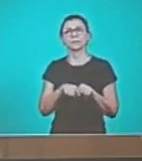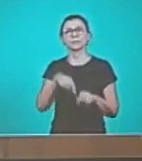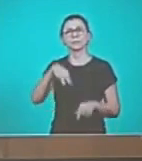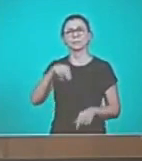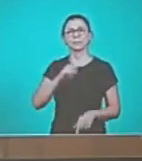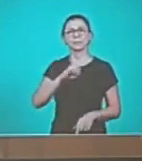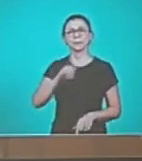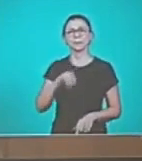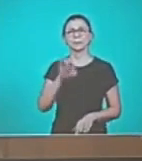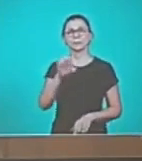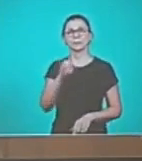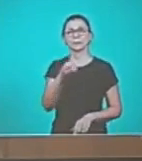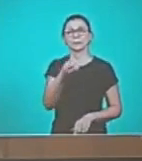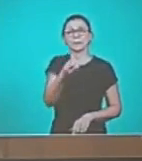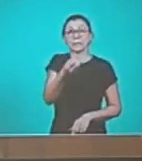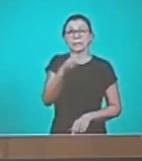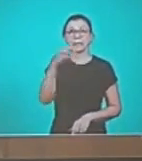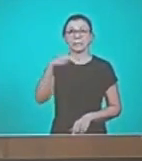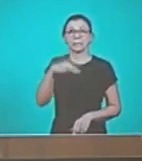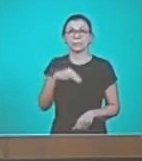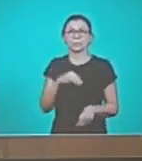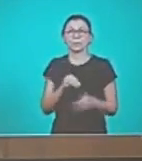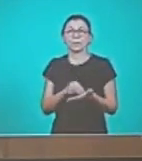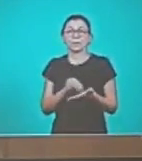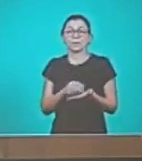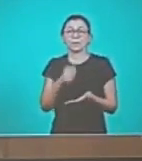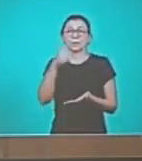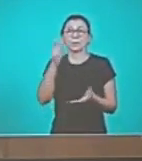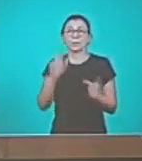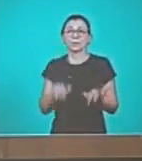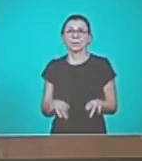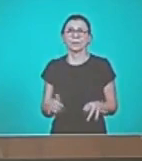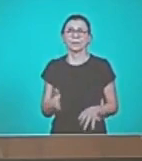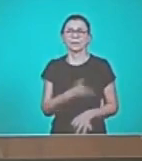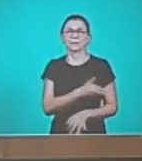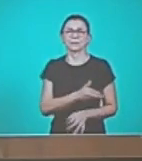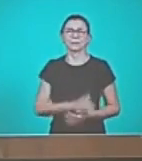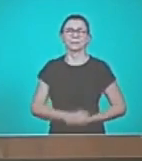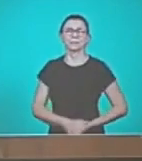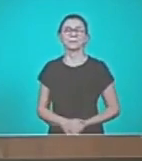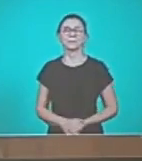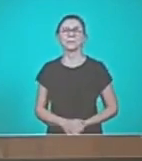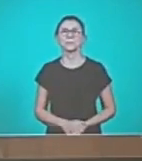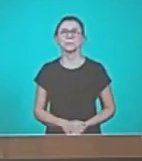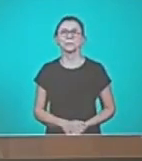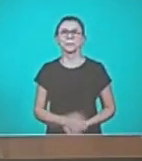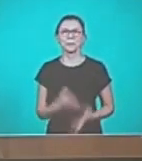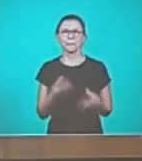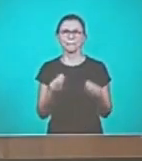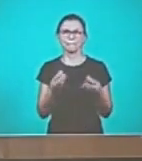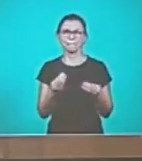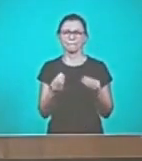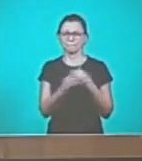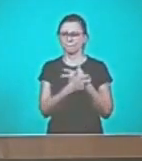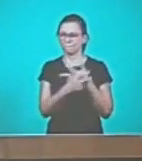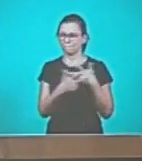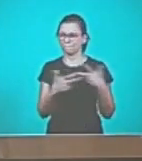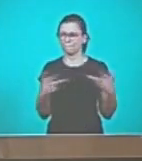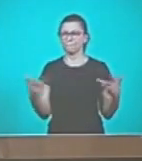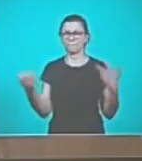We have 5 minutes left, 6 minutes left. I'm going to say now, I have to stop all of this because there is a lot of stuff